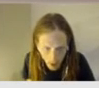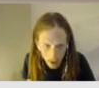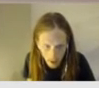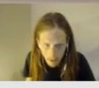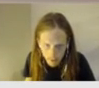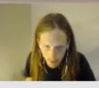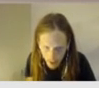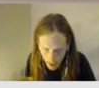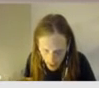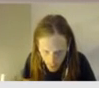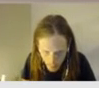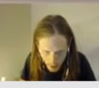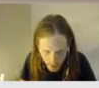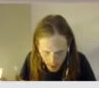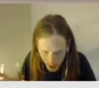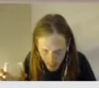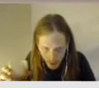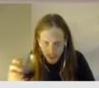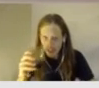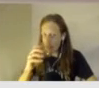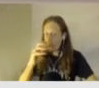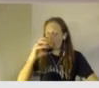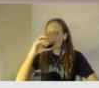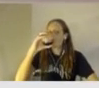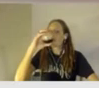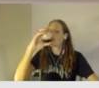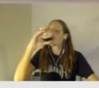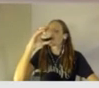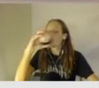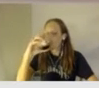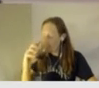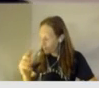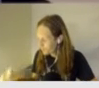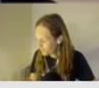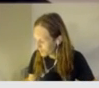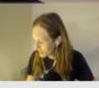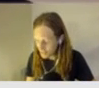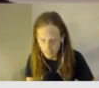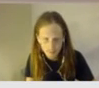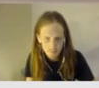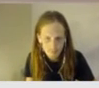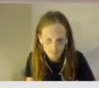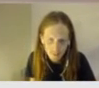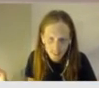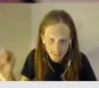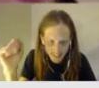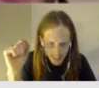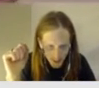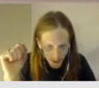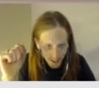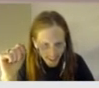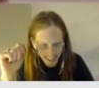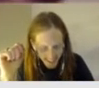share her expertise. I'll look and, for Mary if I ever come to Houston. Oh, yeah, yeah. Definitely check out Mary. She's been around a long time. She's amazing.